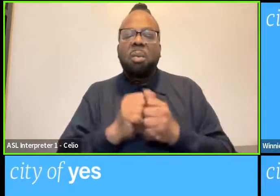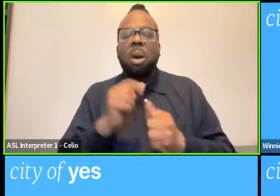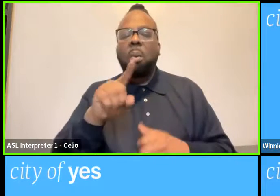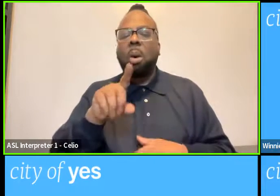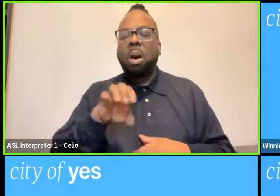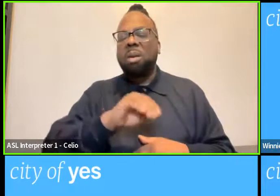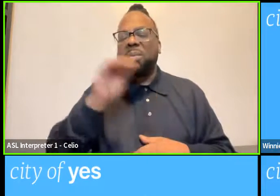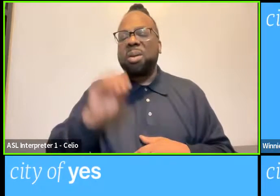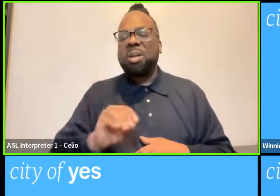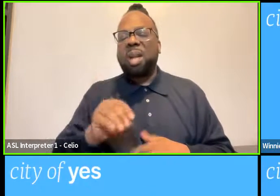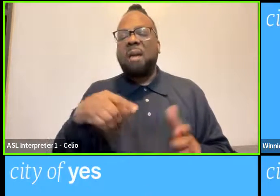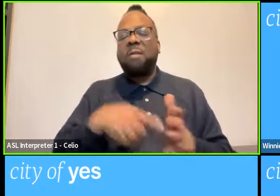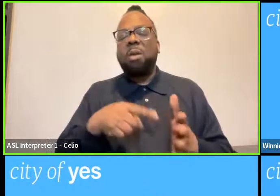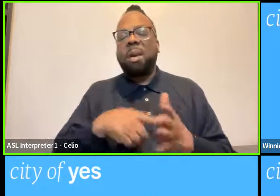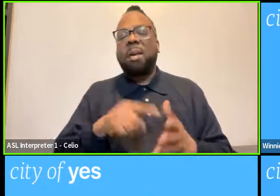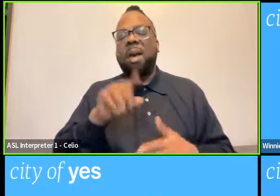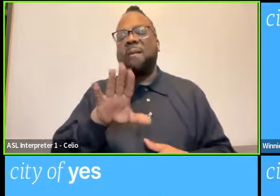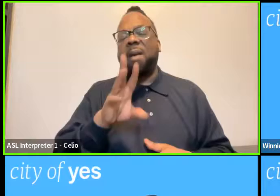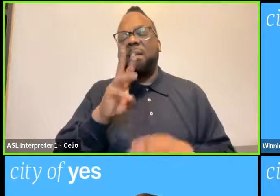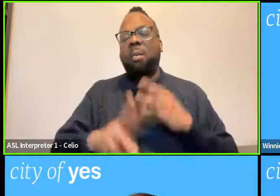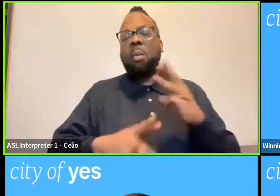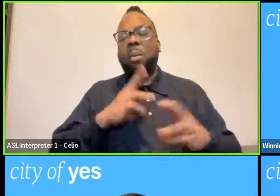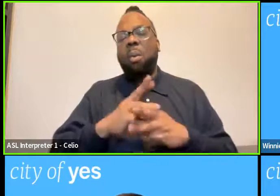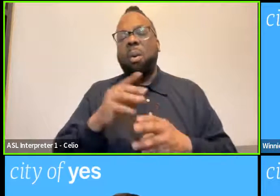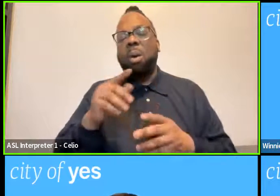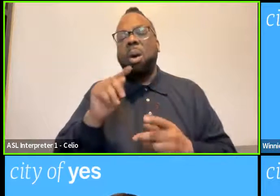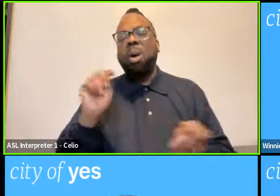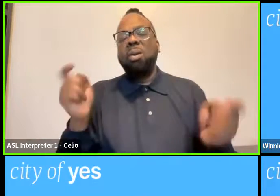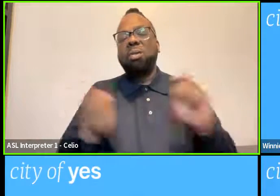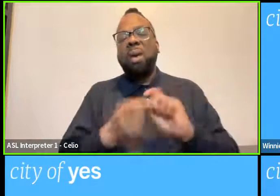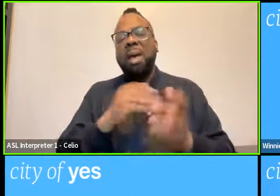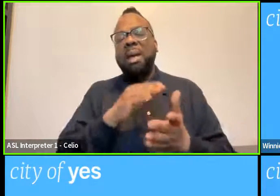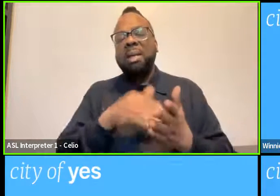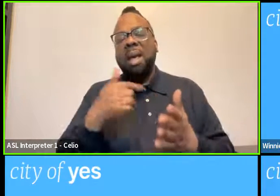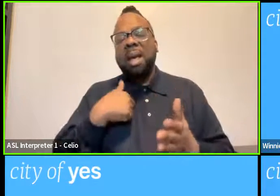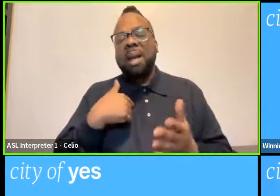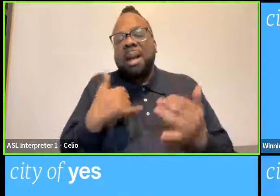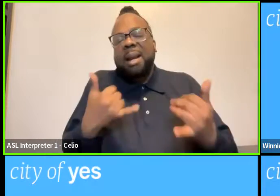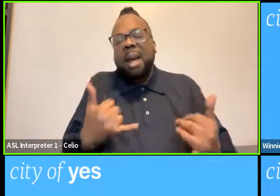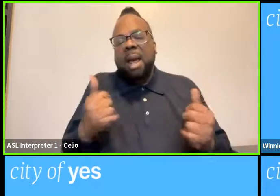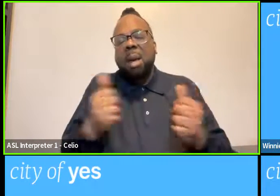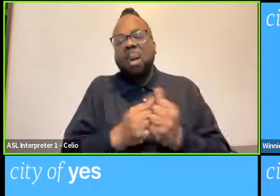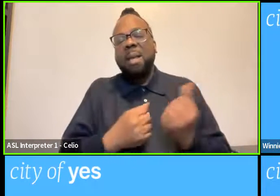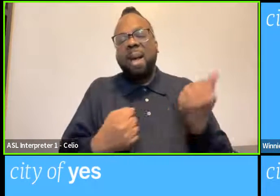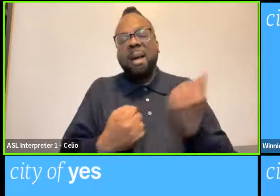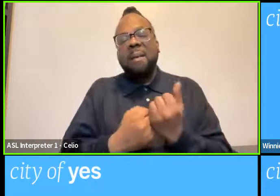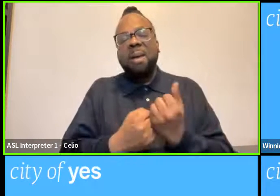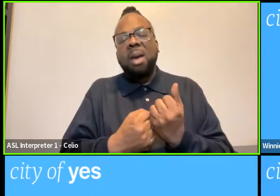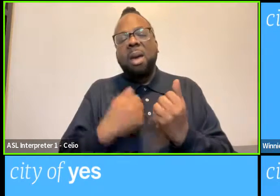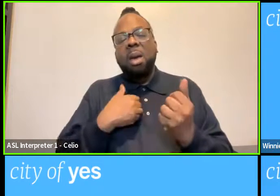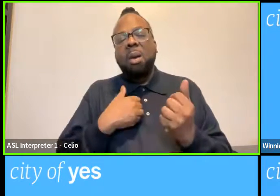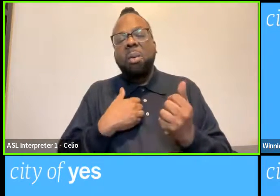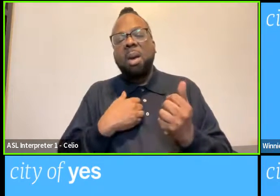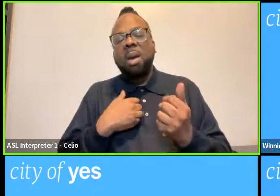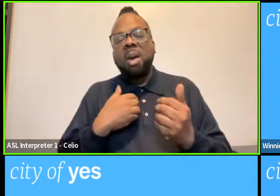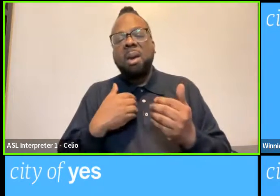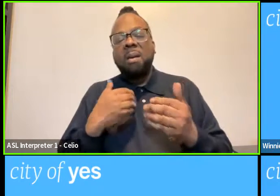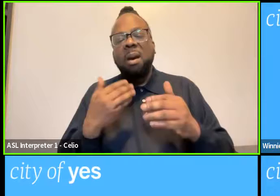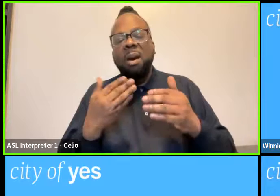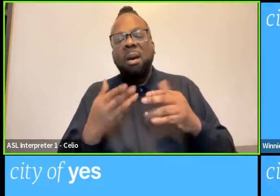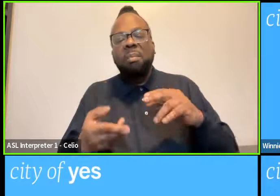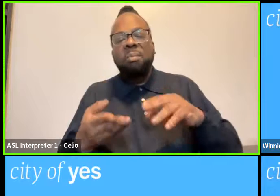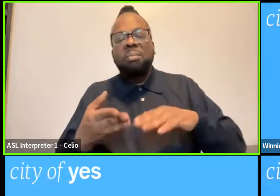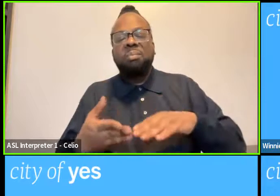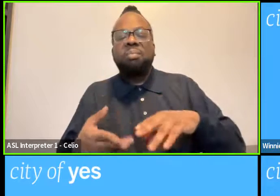World Trade Center. And we've now managed with our advocacy to get up to 33% affordable. I believe